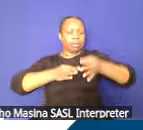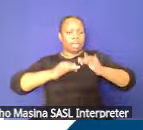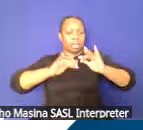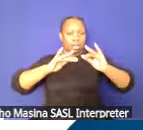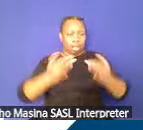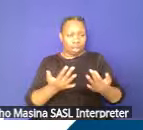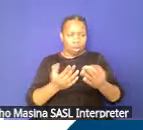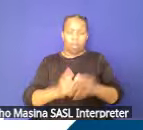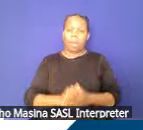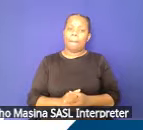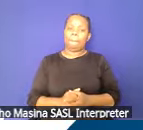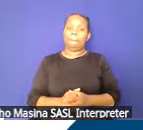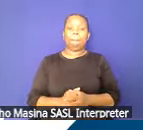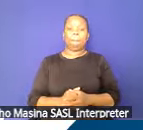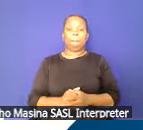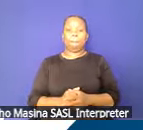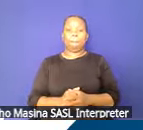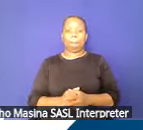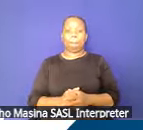as a